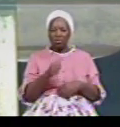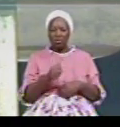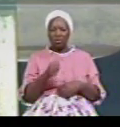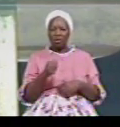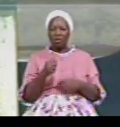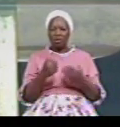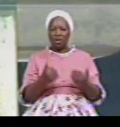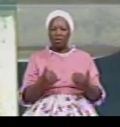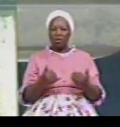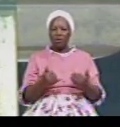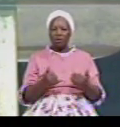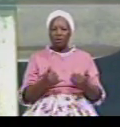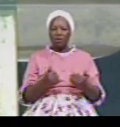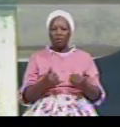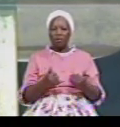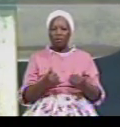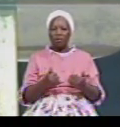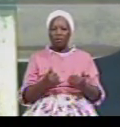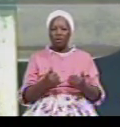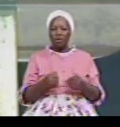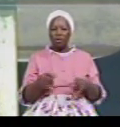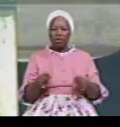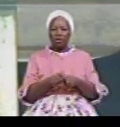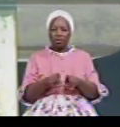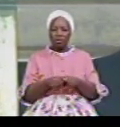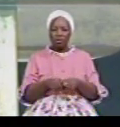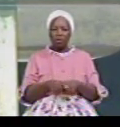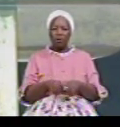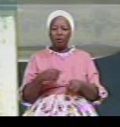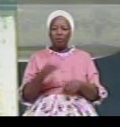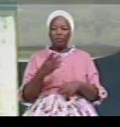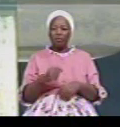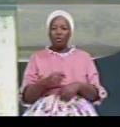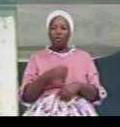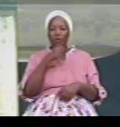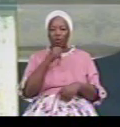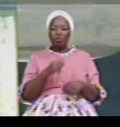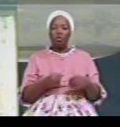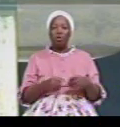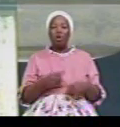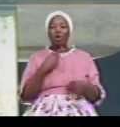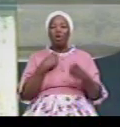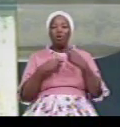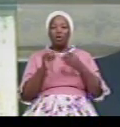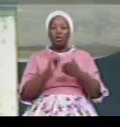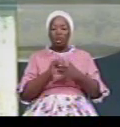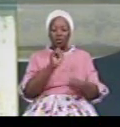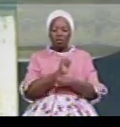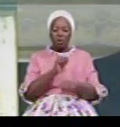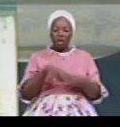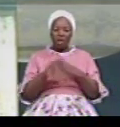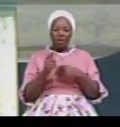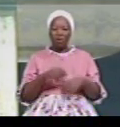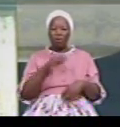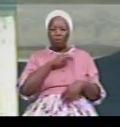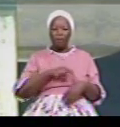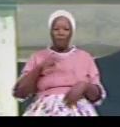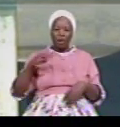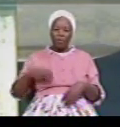hence, even of your own lusts that war in your members? Ye